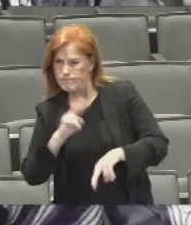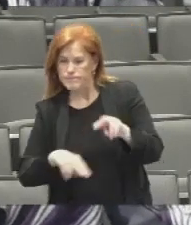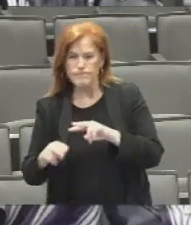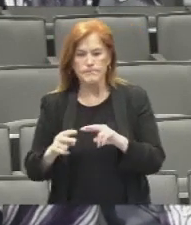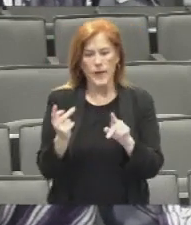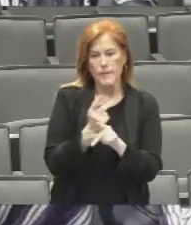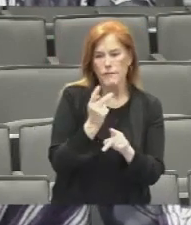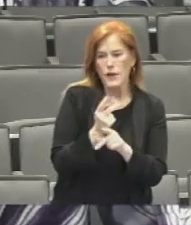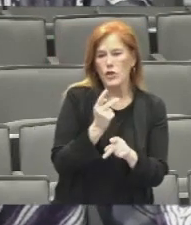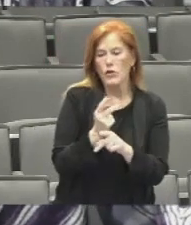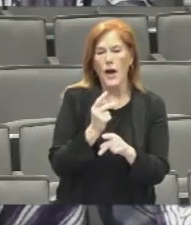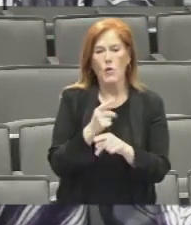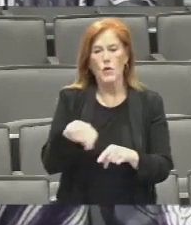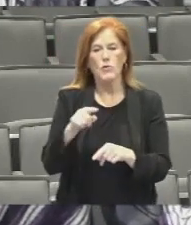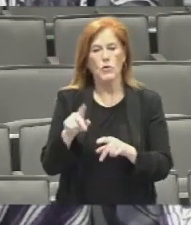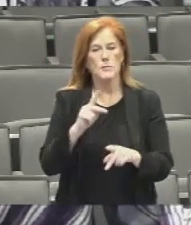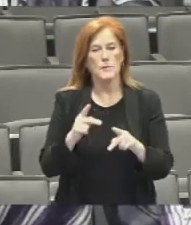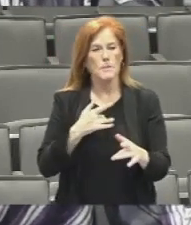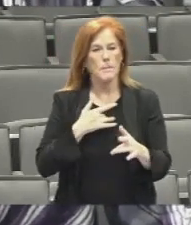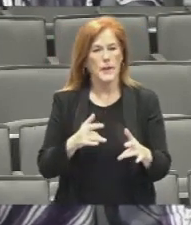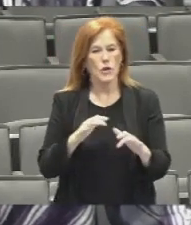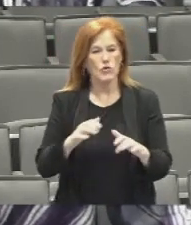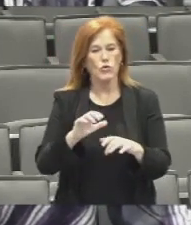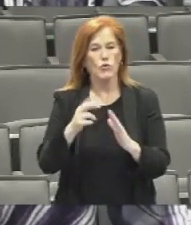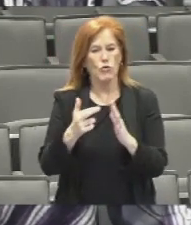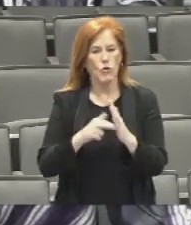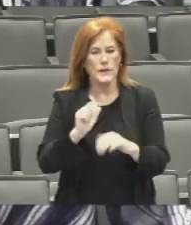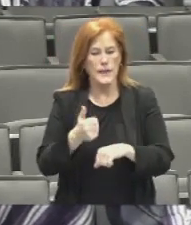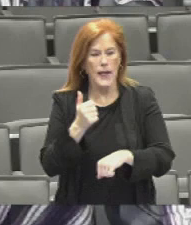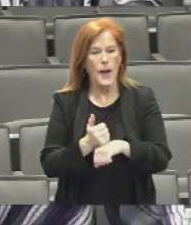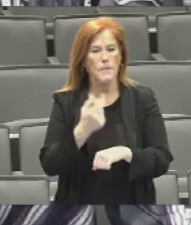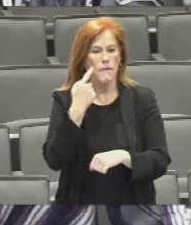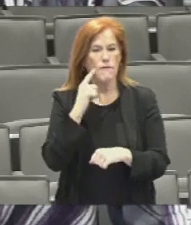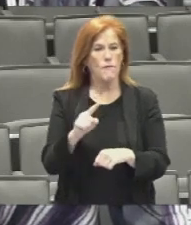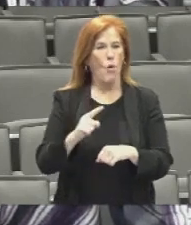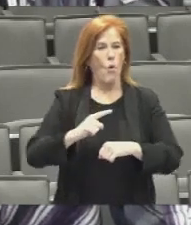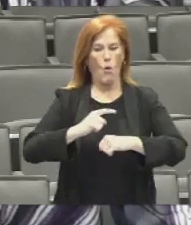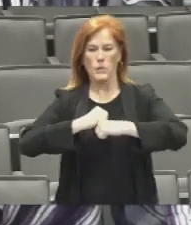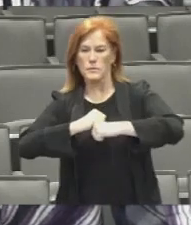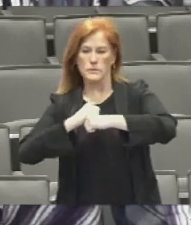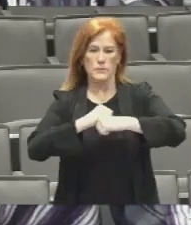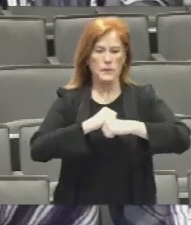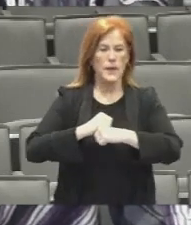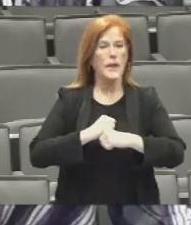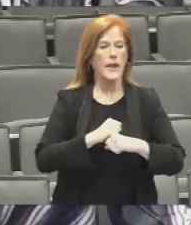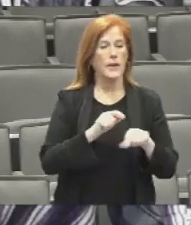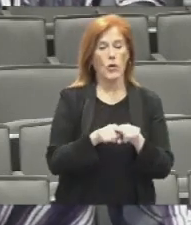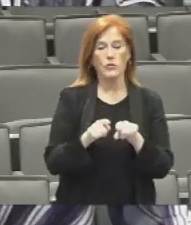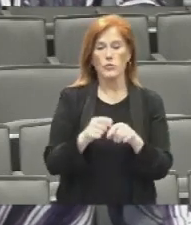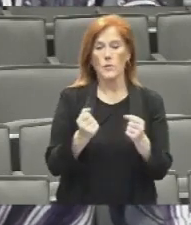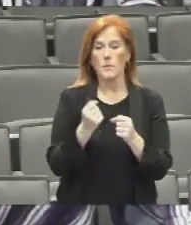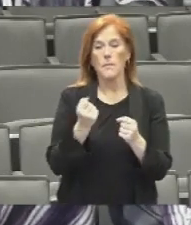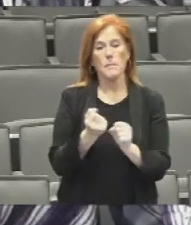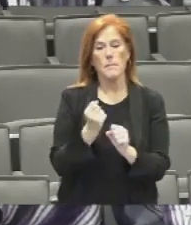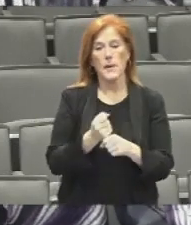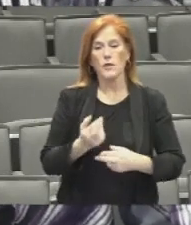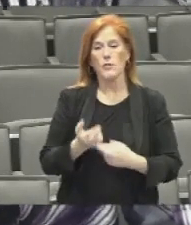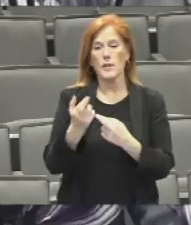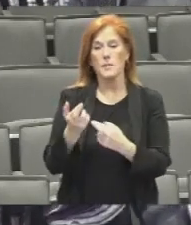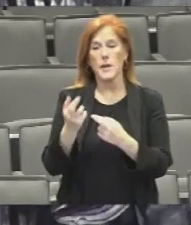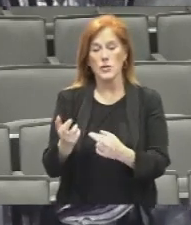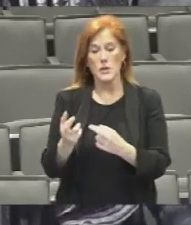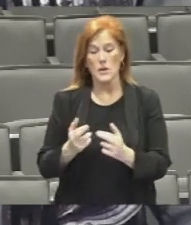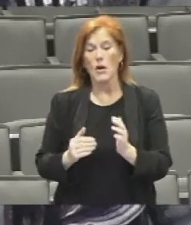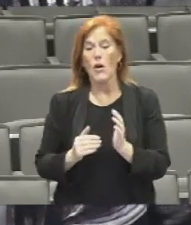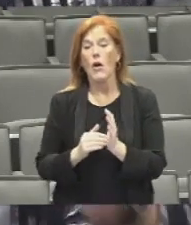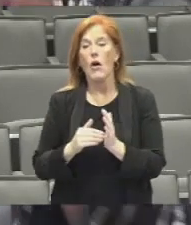the protocols that those facilities have, and really make recommendations to them. And in one of the cases, they have gone back and